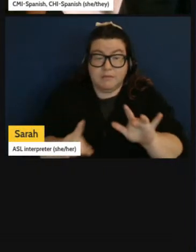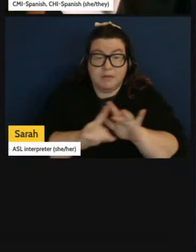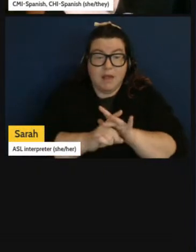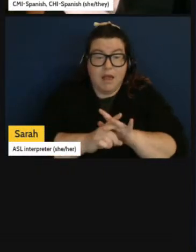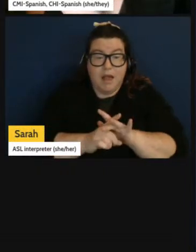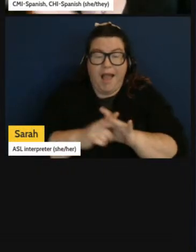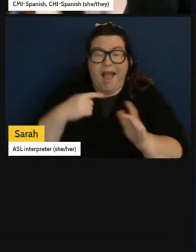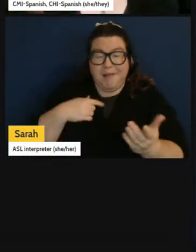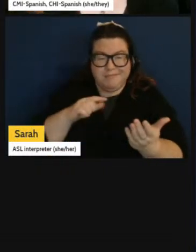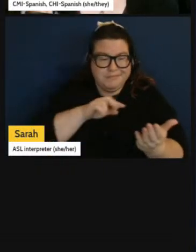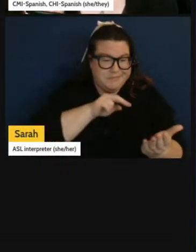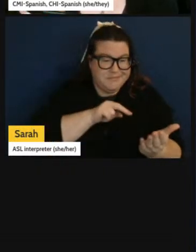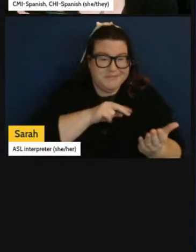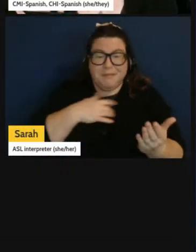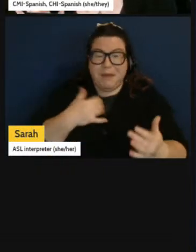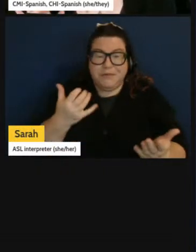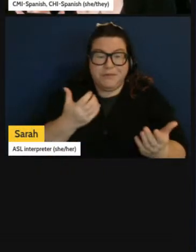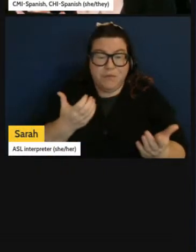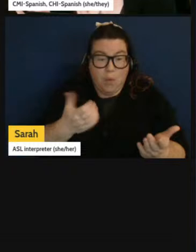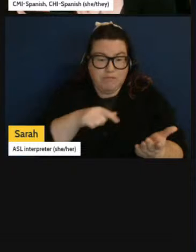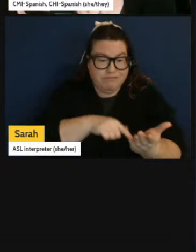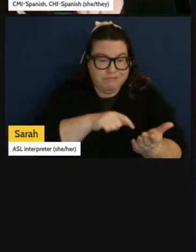my phone. My phone is right here.